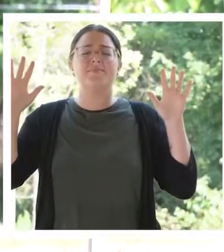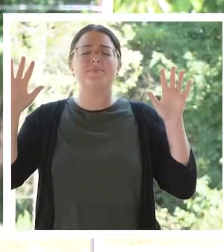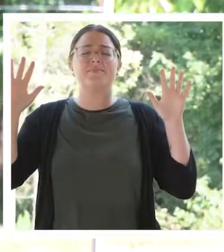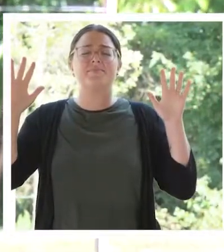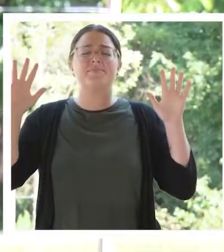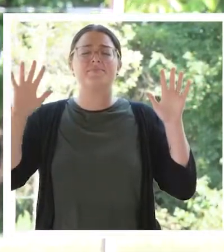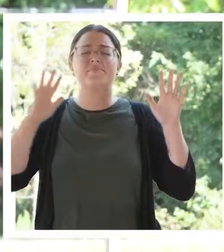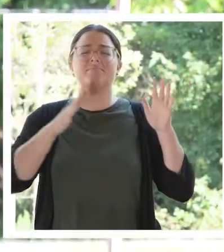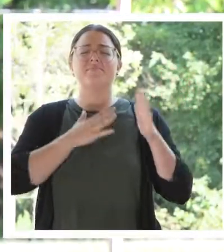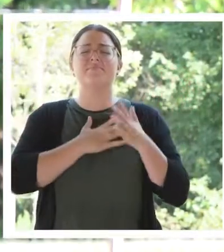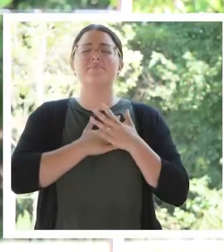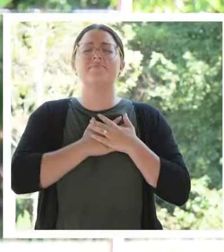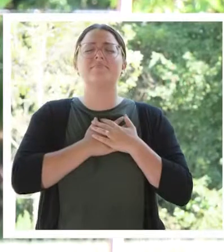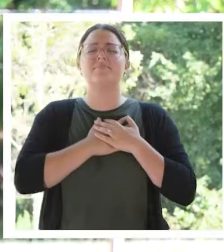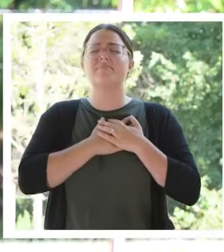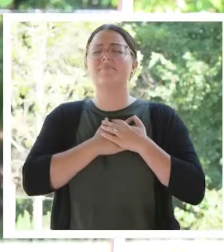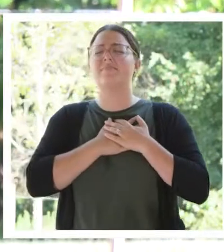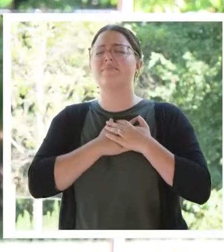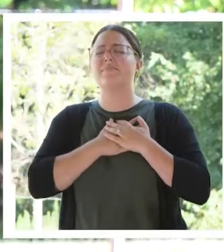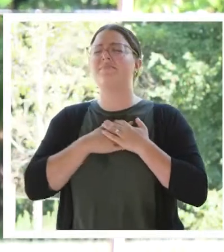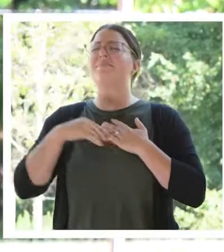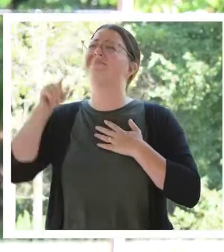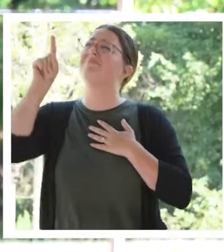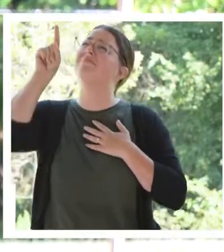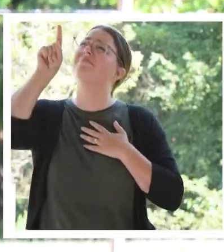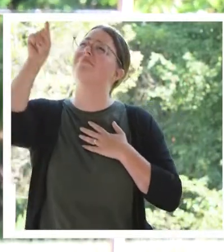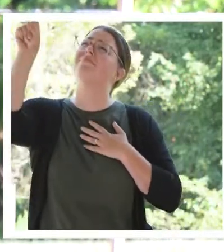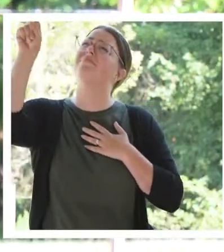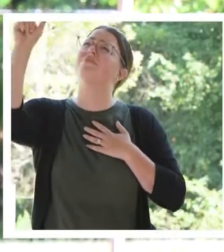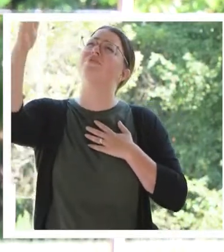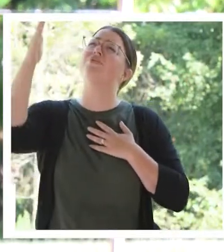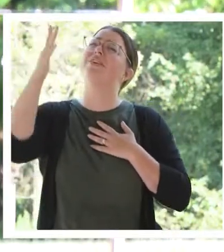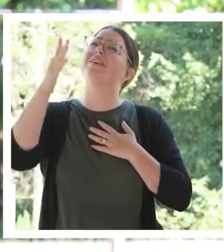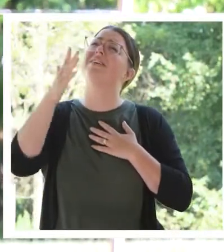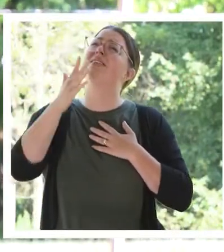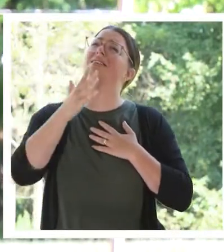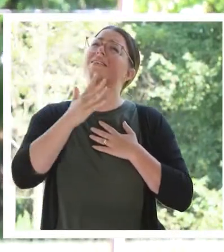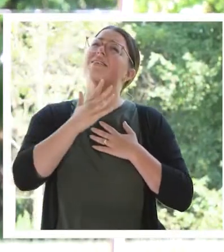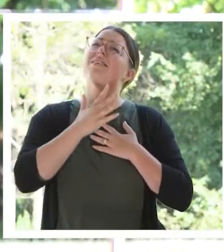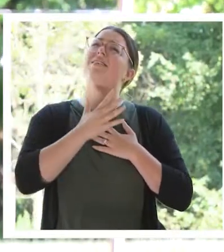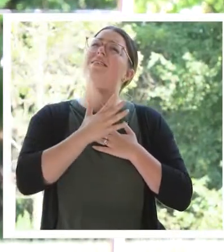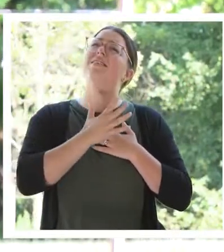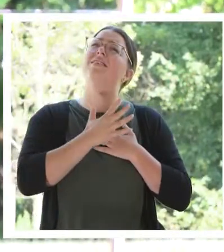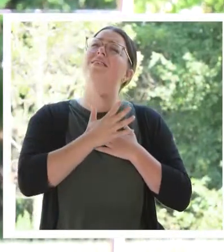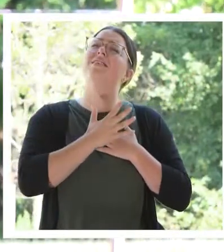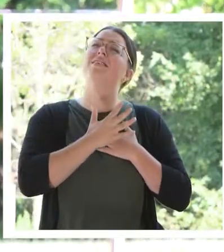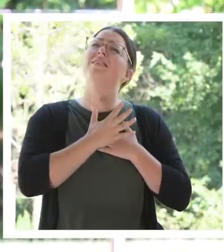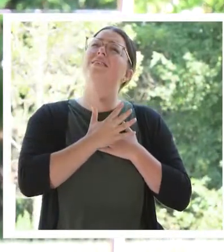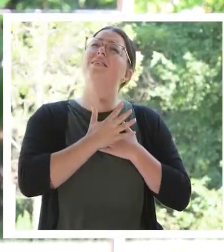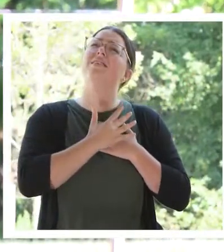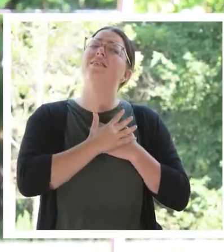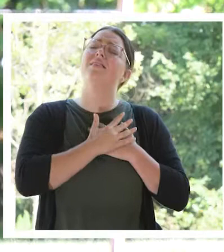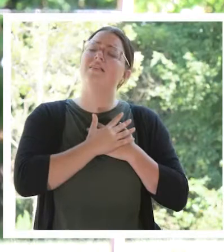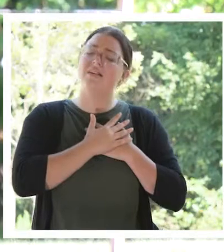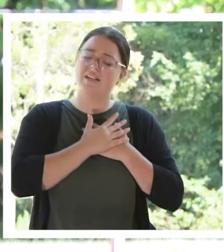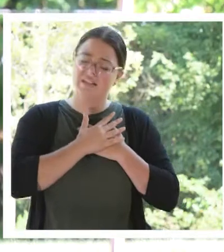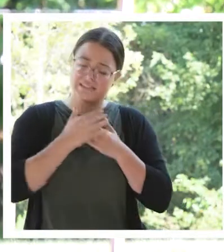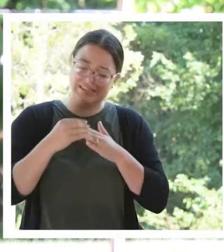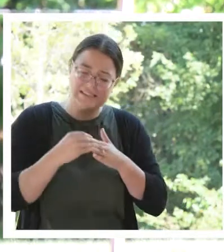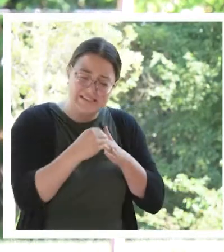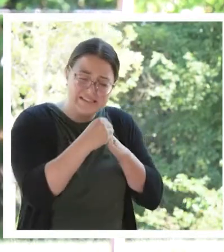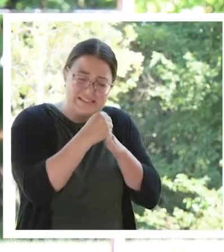come. 'Twas grace that brought